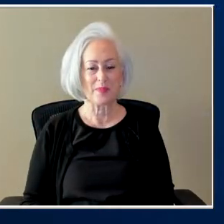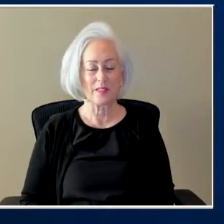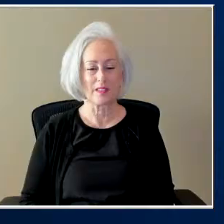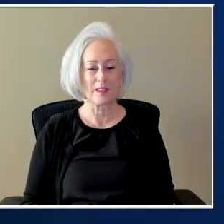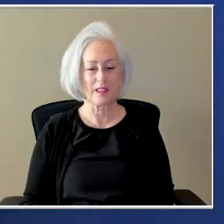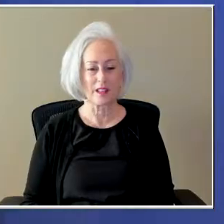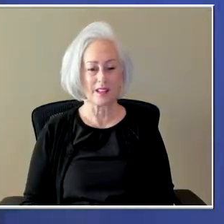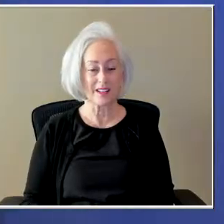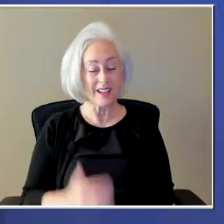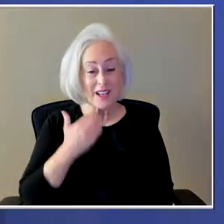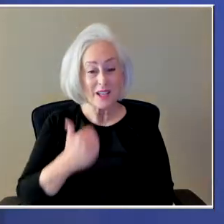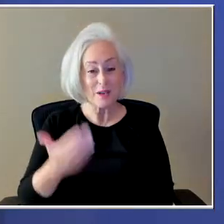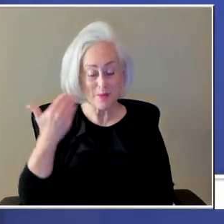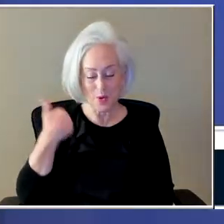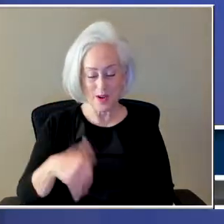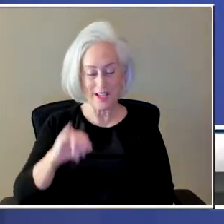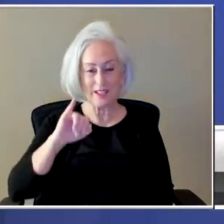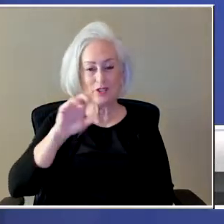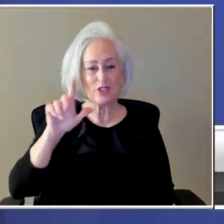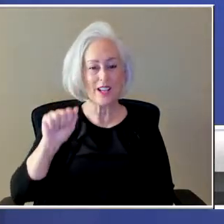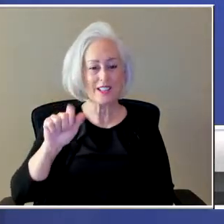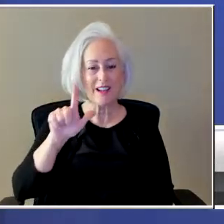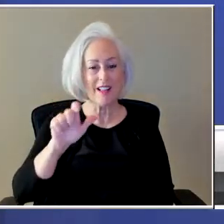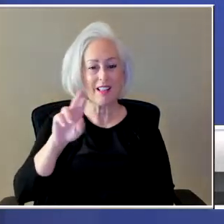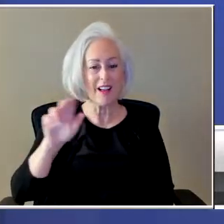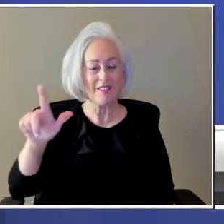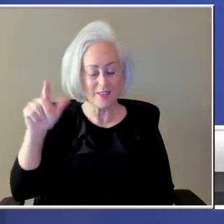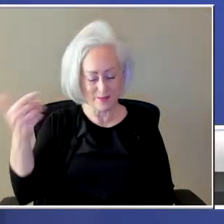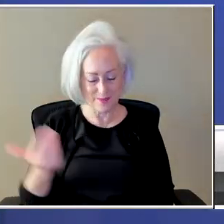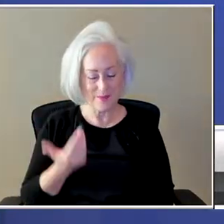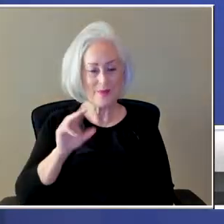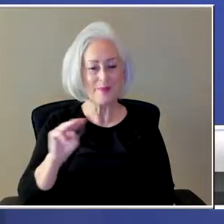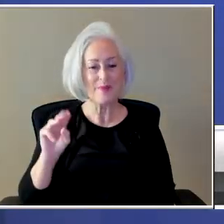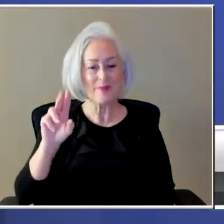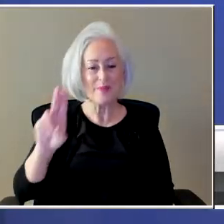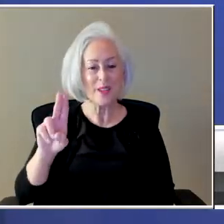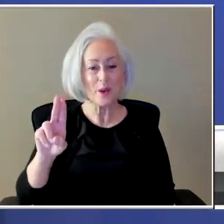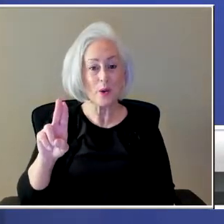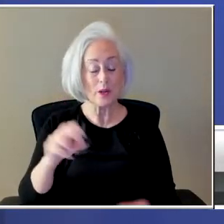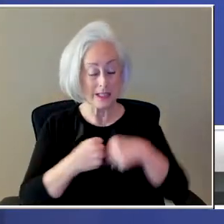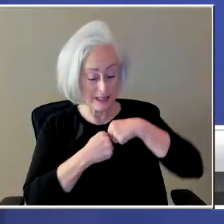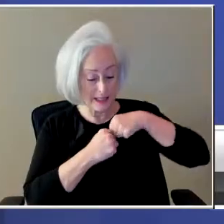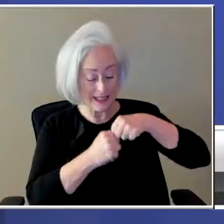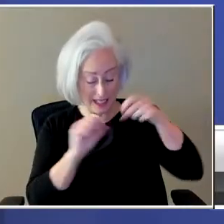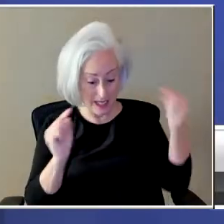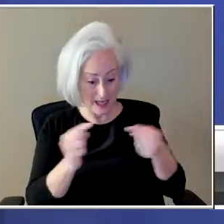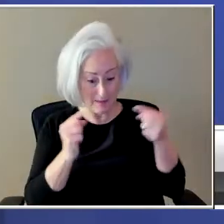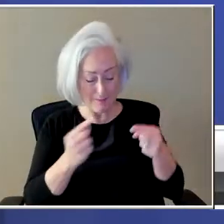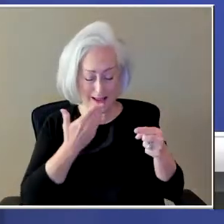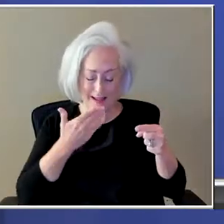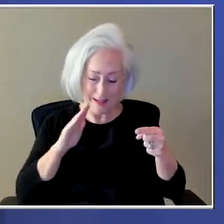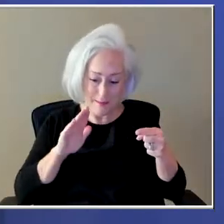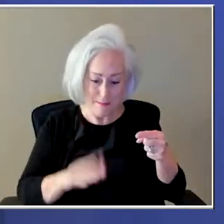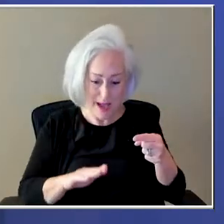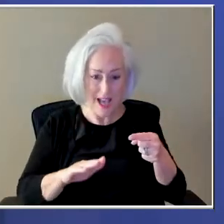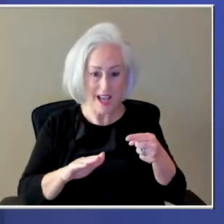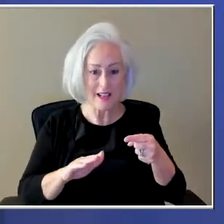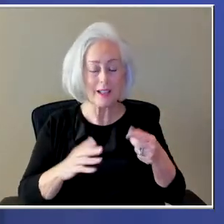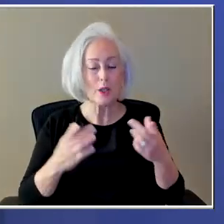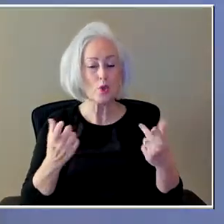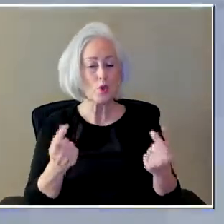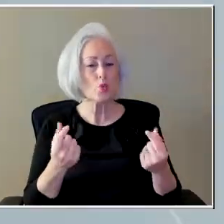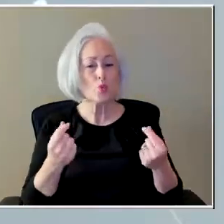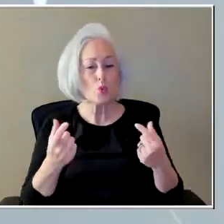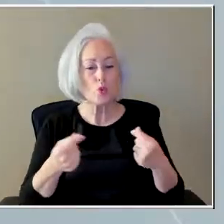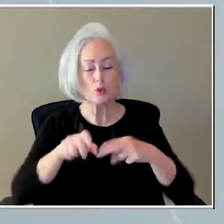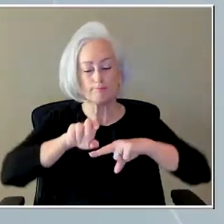Good morning, I'm Jessica Lovell, and welcome to the Morning Medical Update. When knee pain gets bad enough, you stand less and you sit more. But